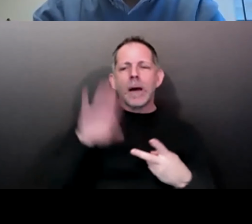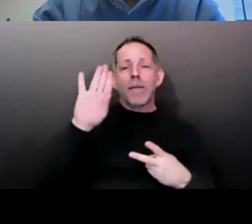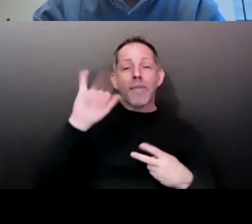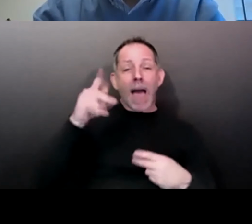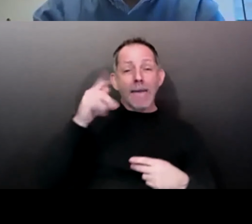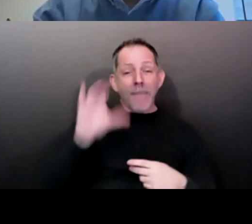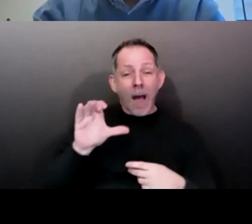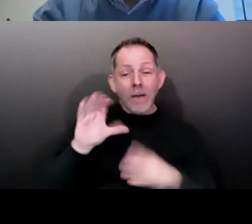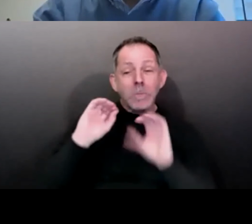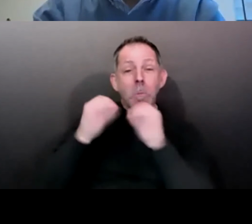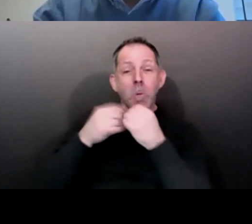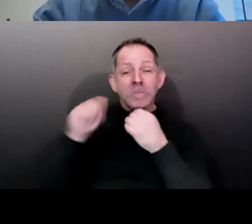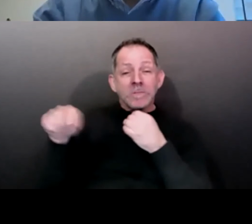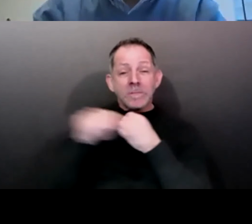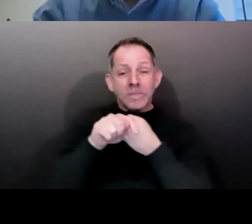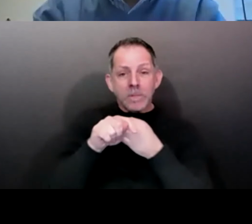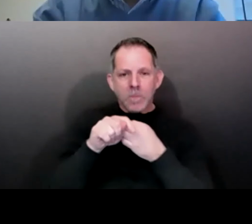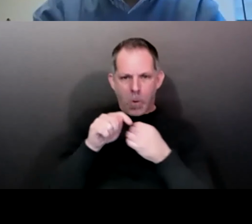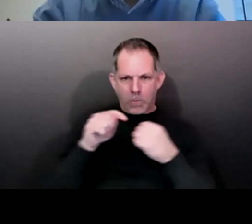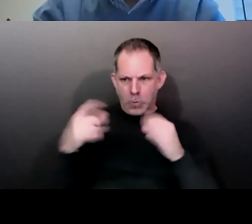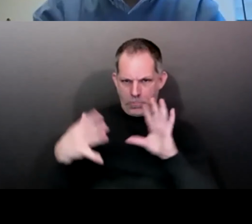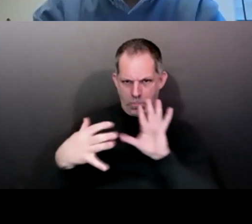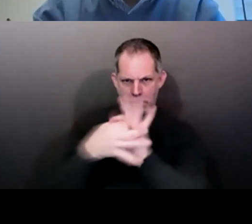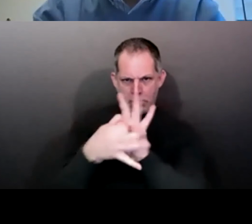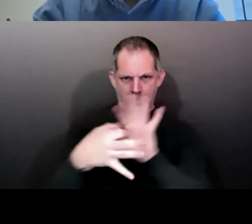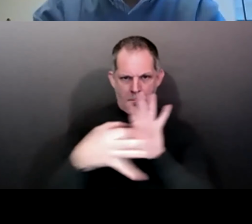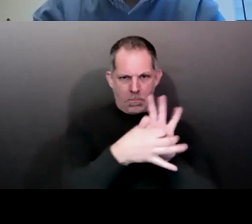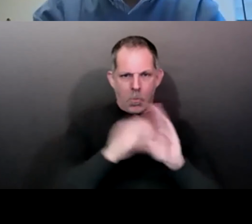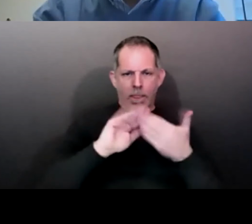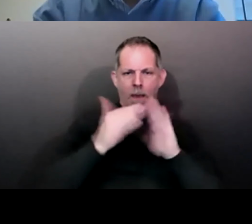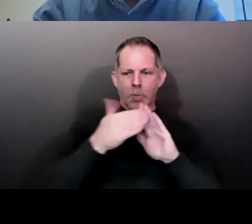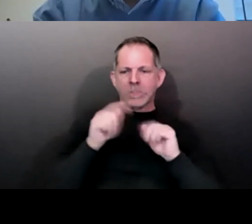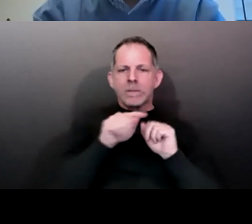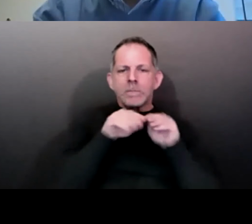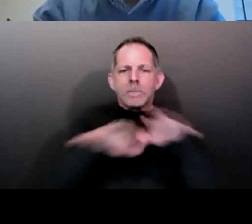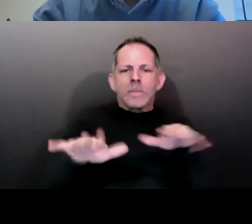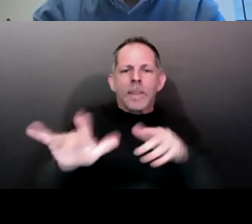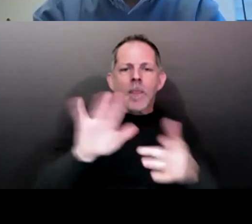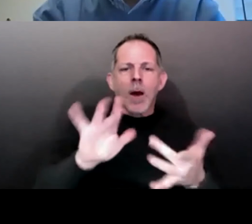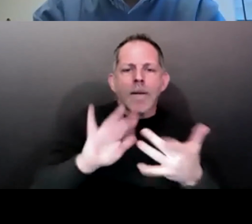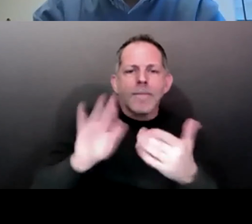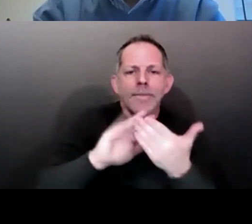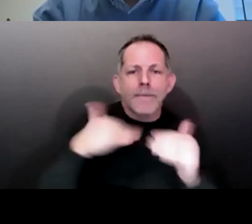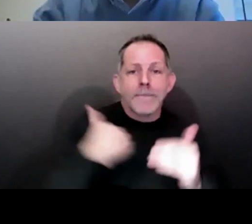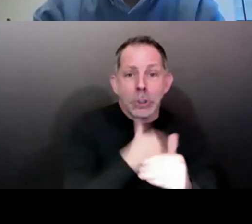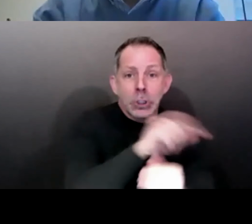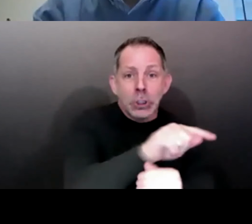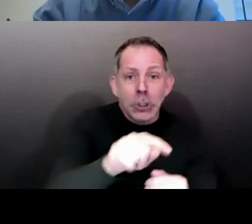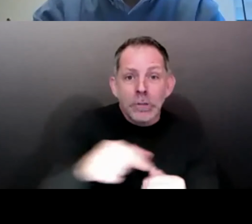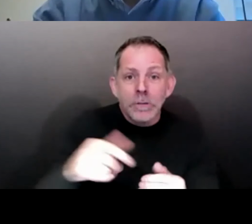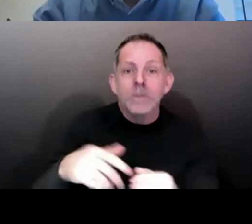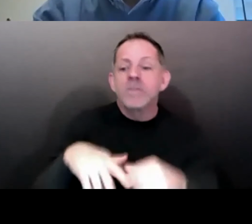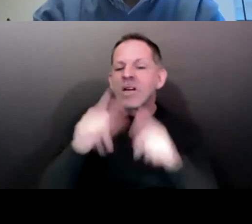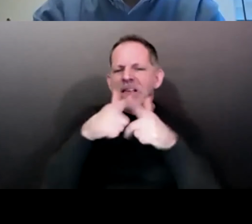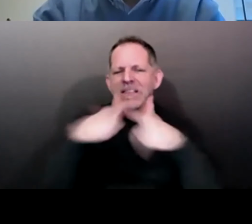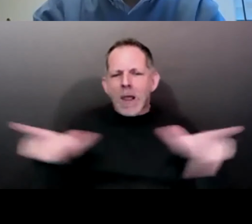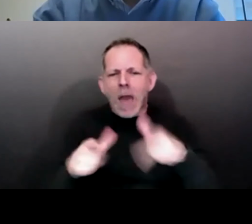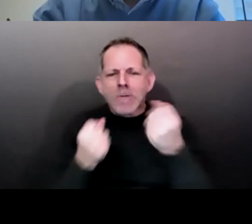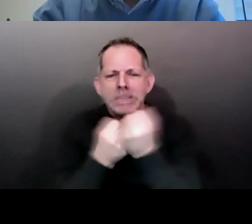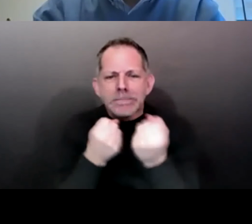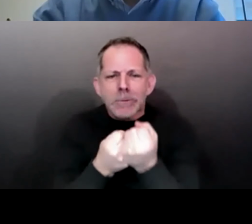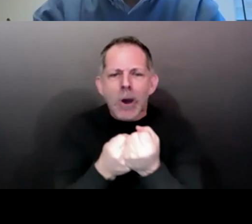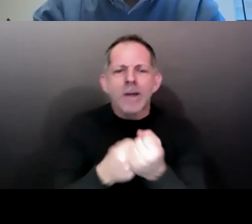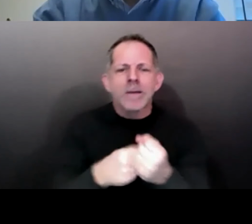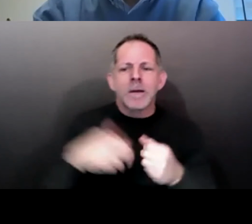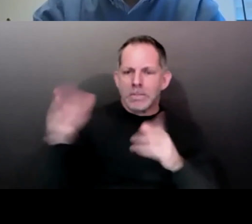able to connect with community members, provide language support, and assist with registering people for their appointments.